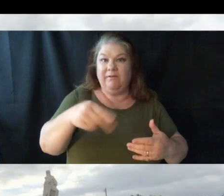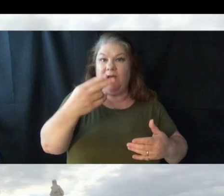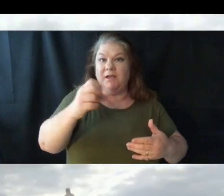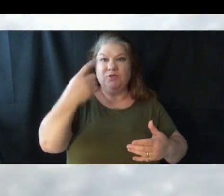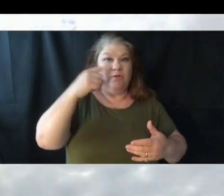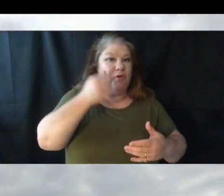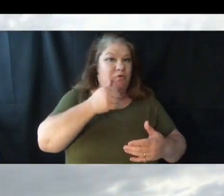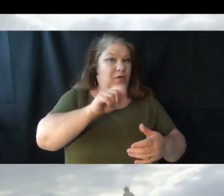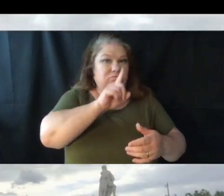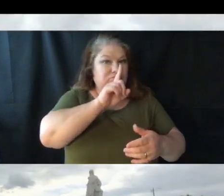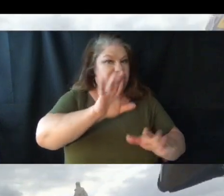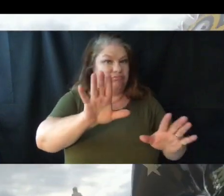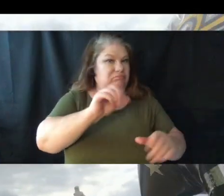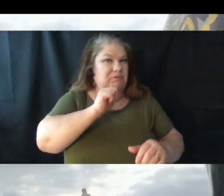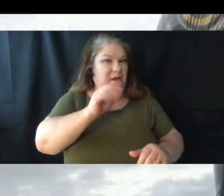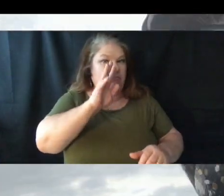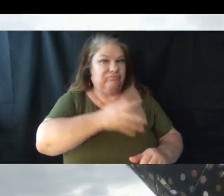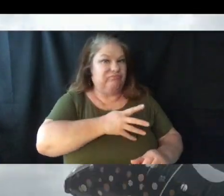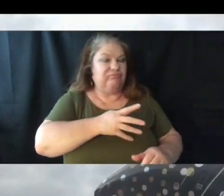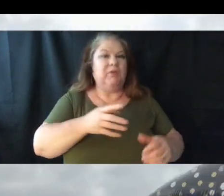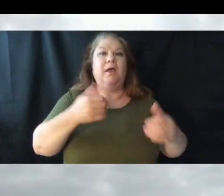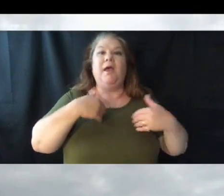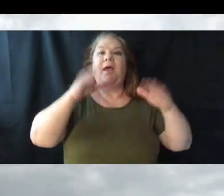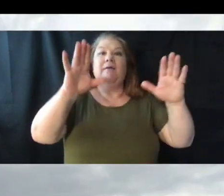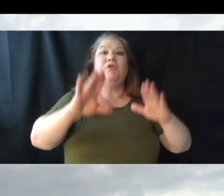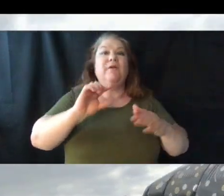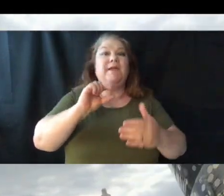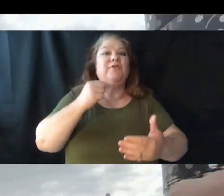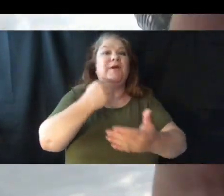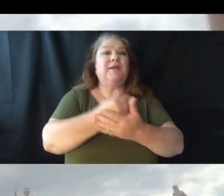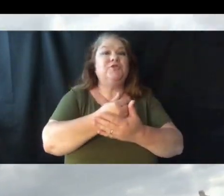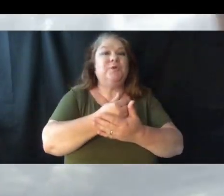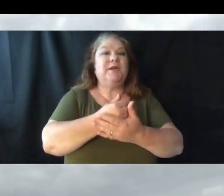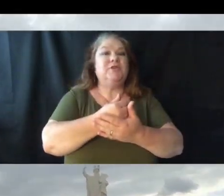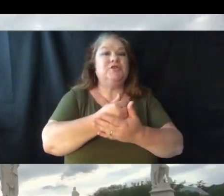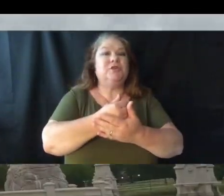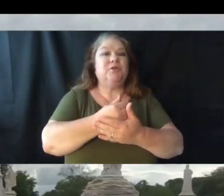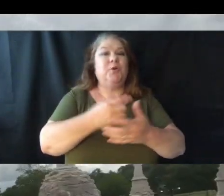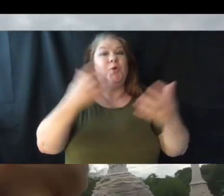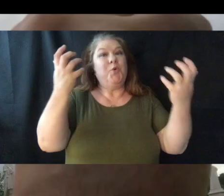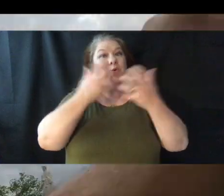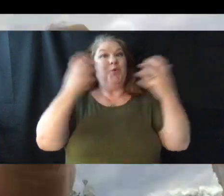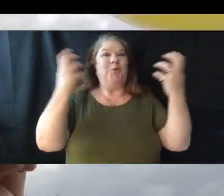High School for Girls. Have a great graduation.